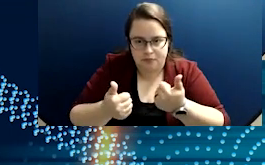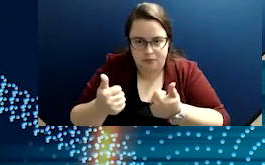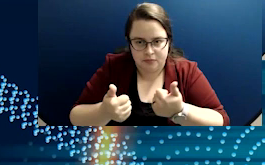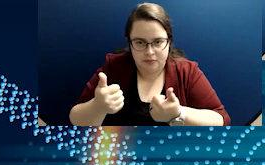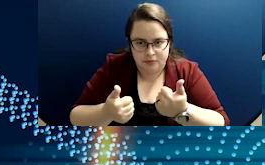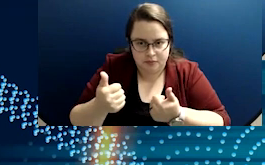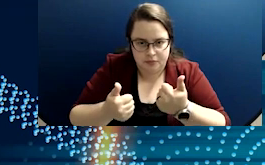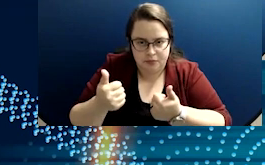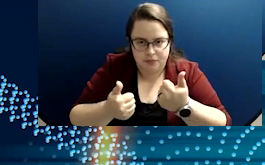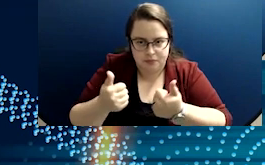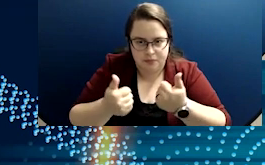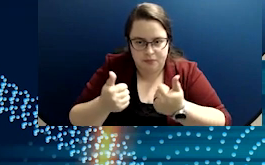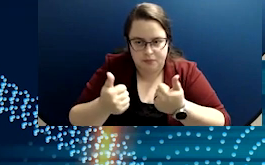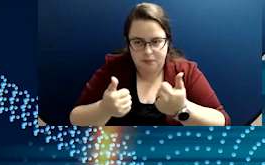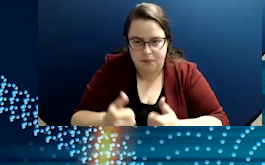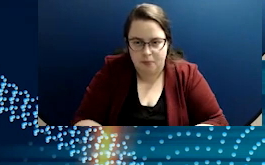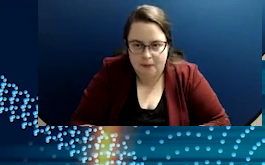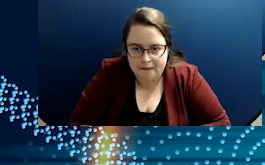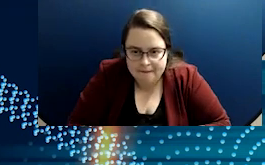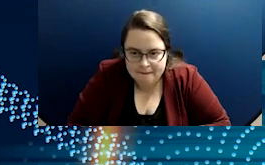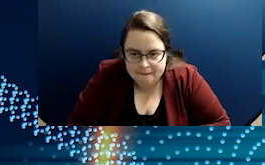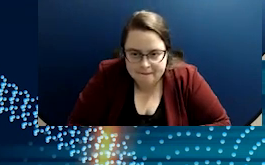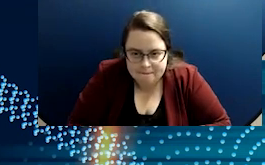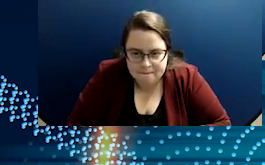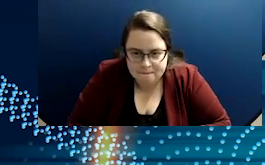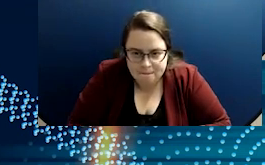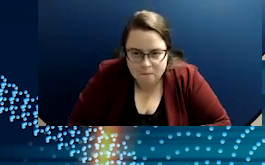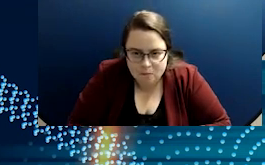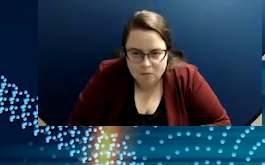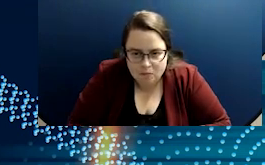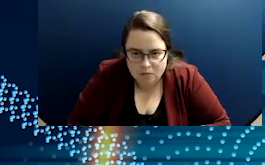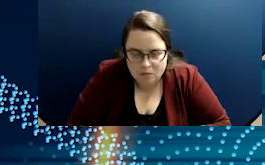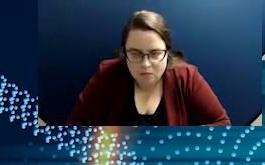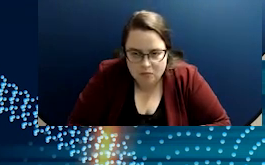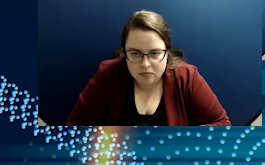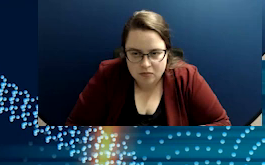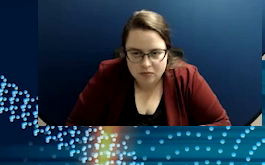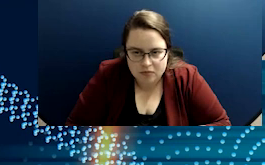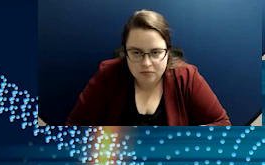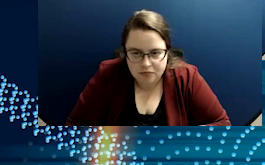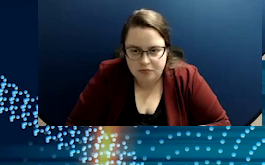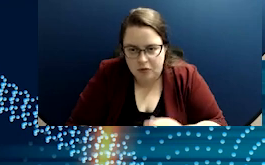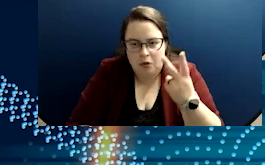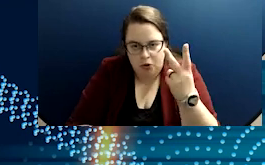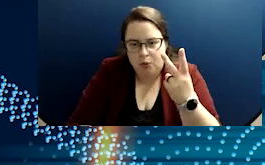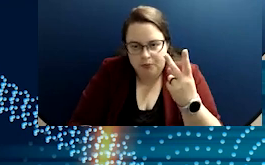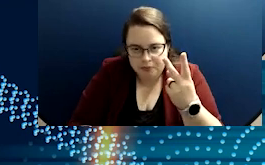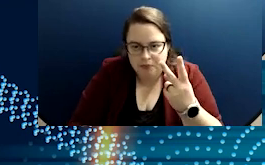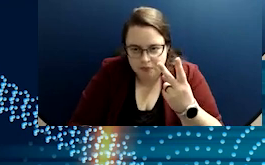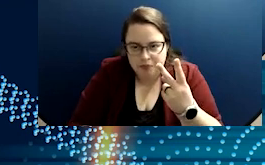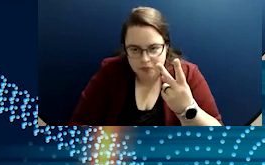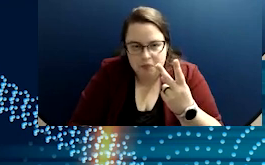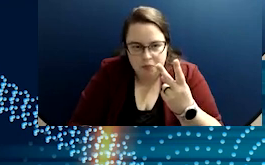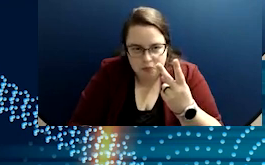These sounds AI. I know. 1 or 2? 1 for AI, 2 for human.